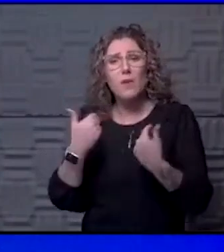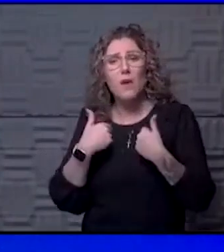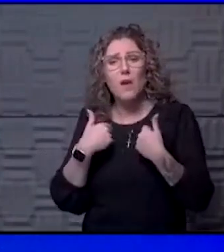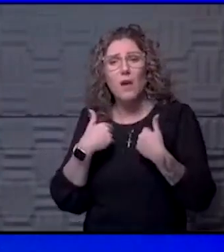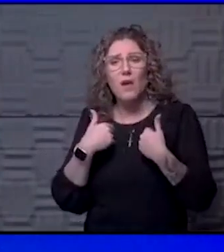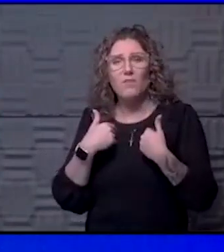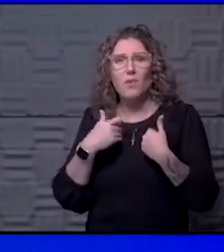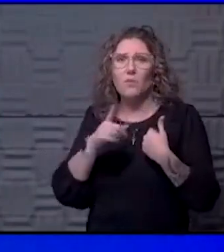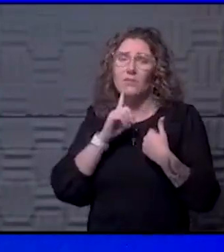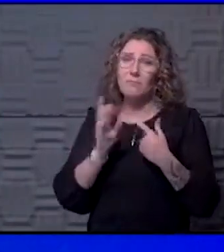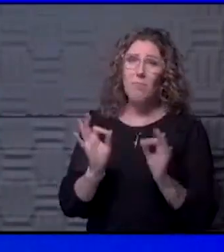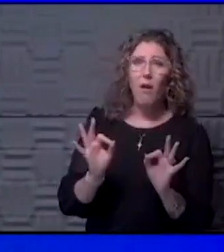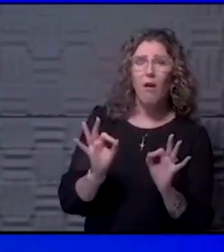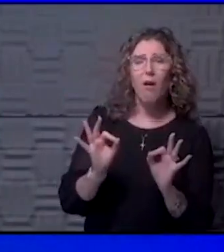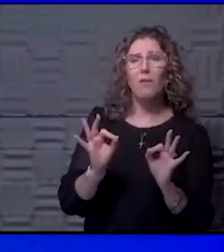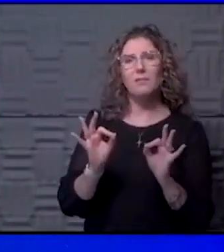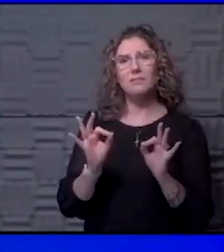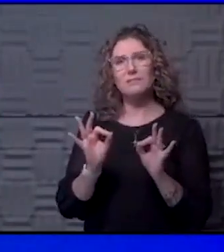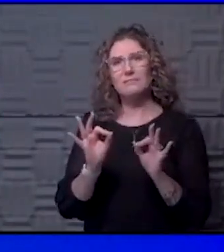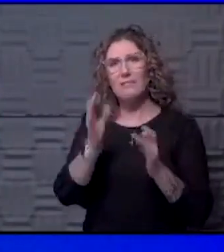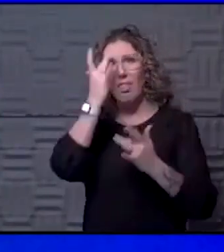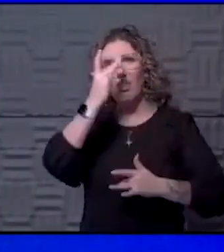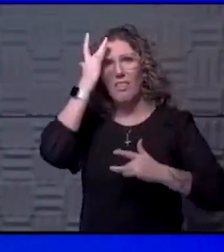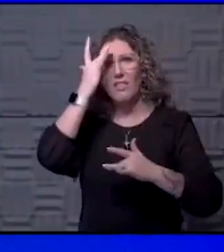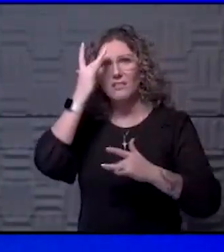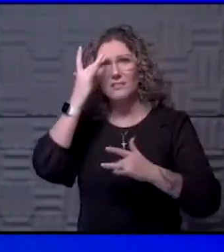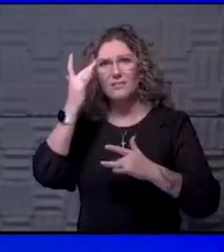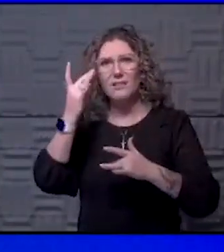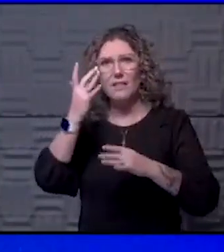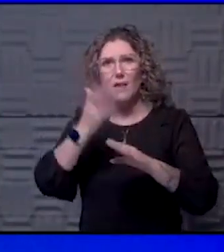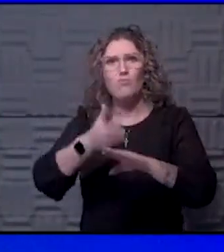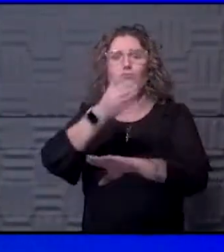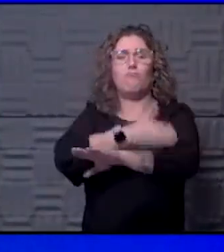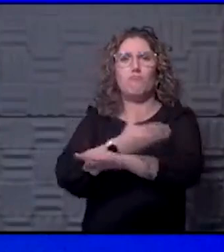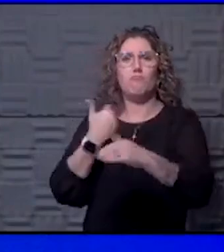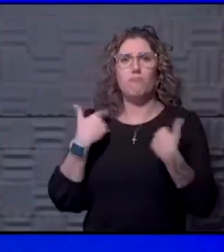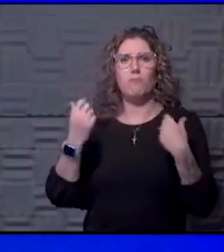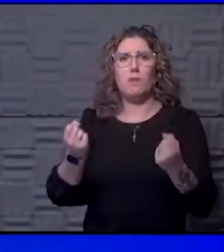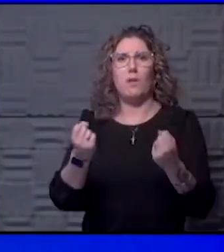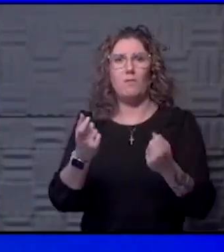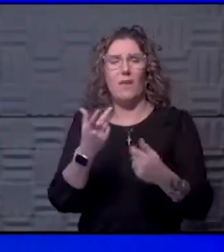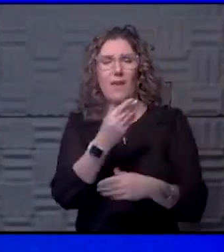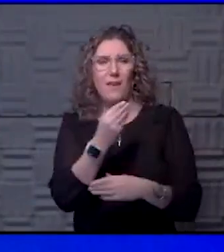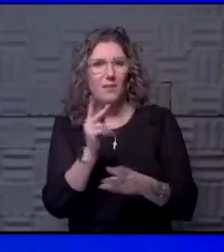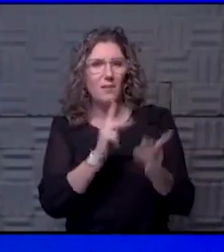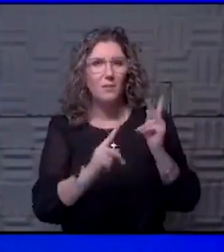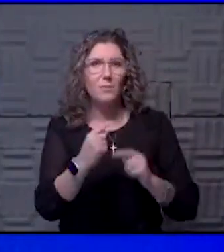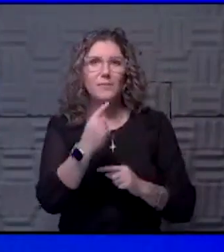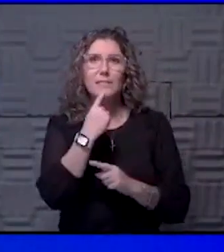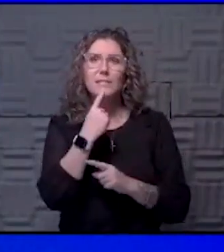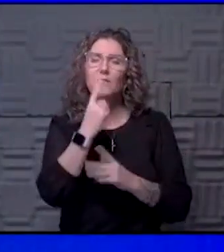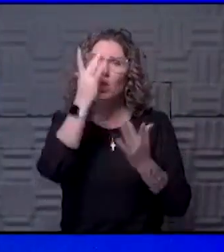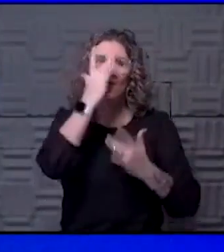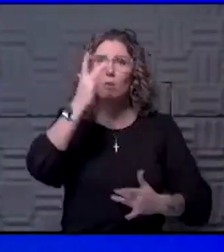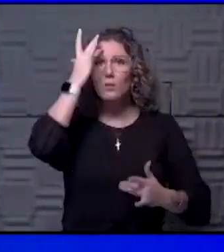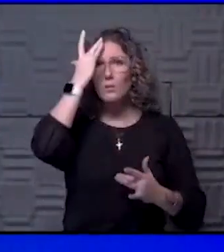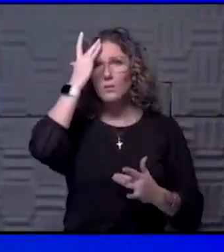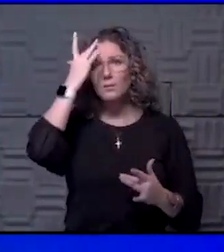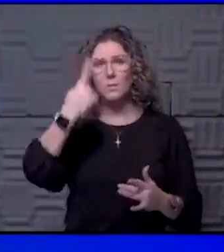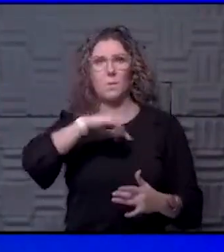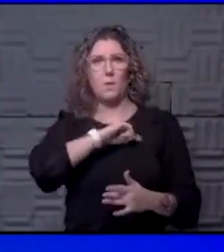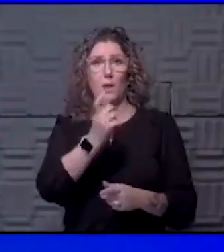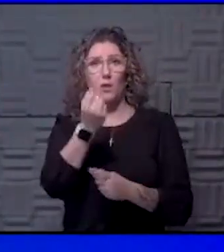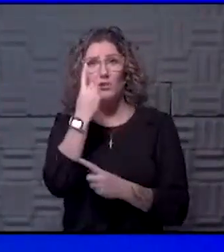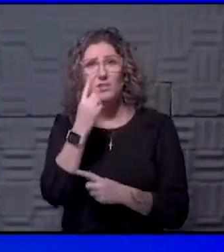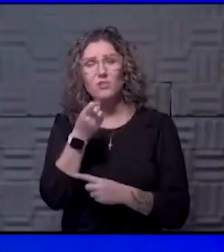have very mild illness but then recover, or those people that have severe illness and recover. We do understand that certainly you